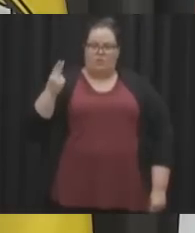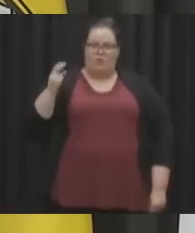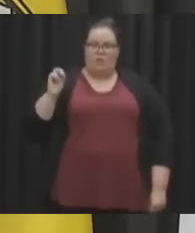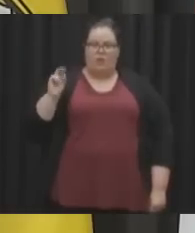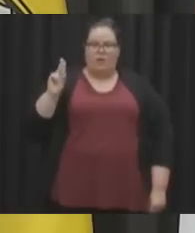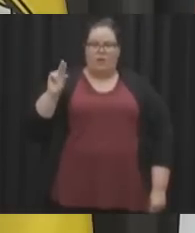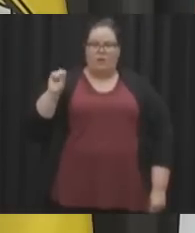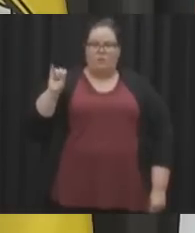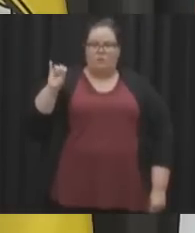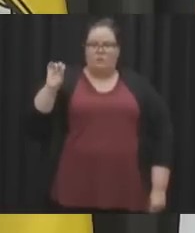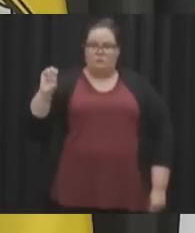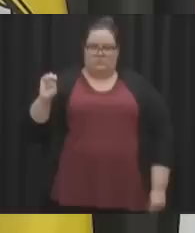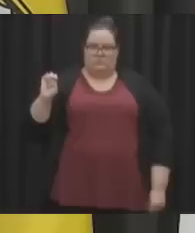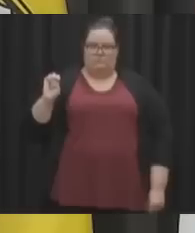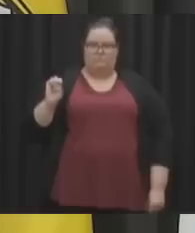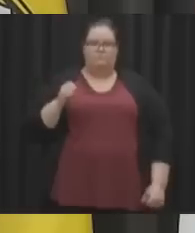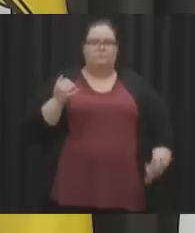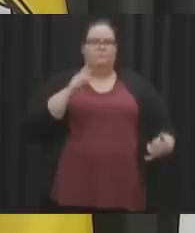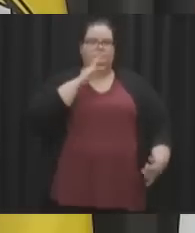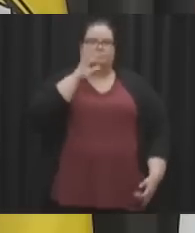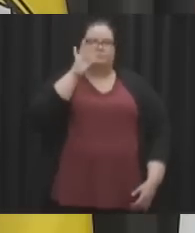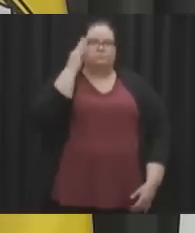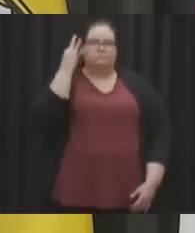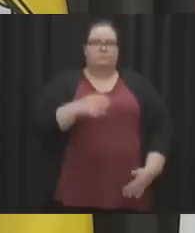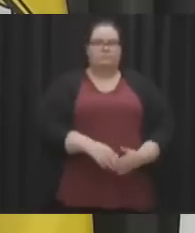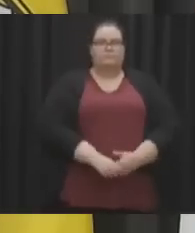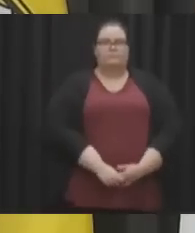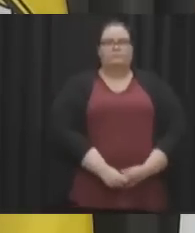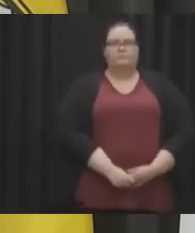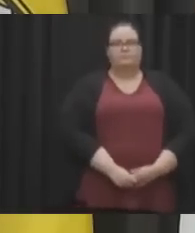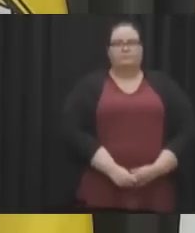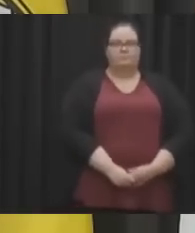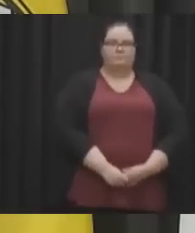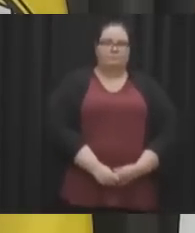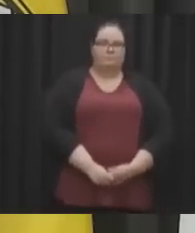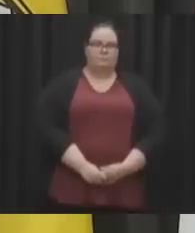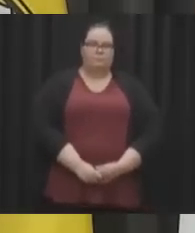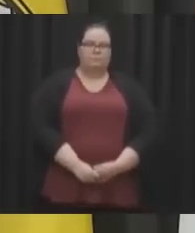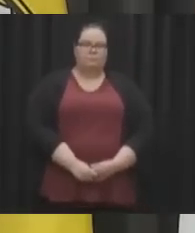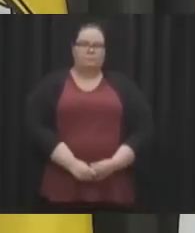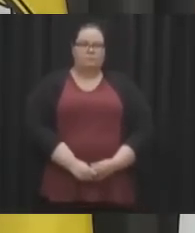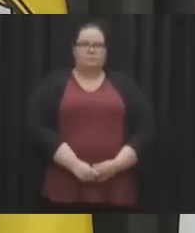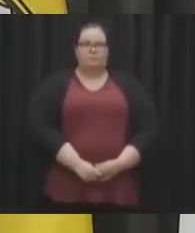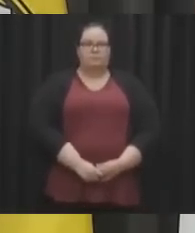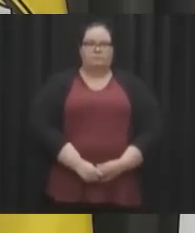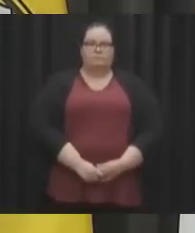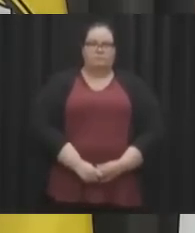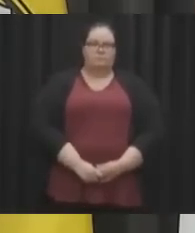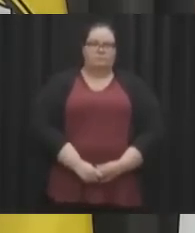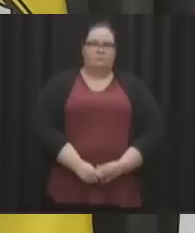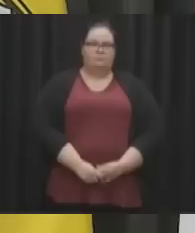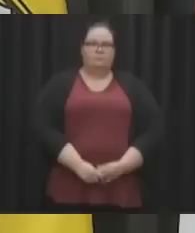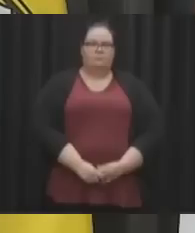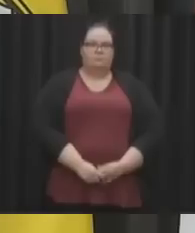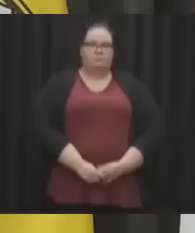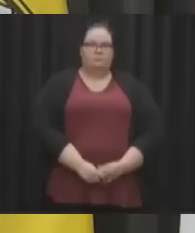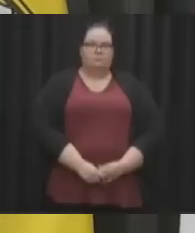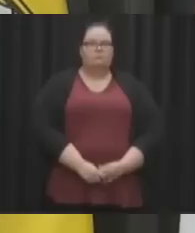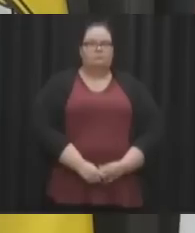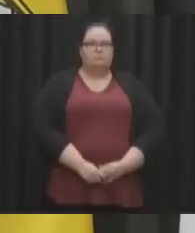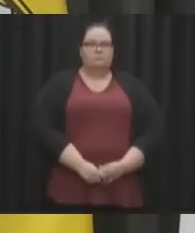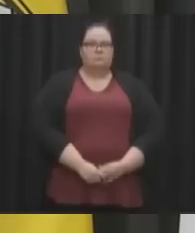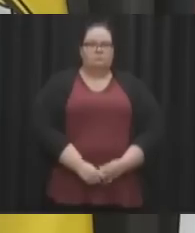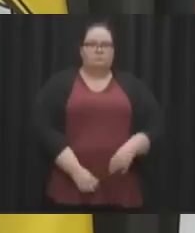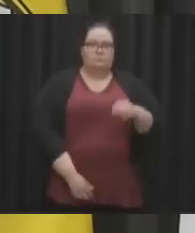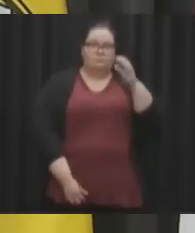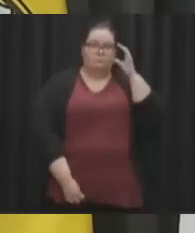pour l'éducation de leurs enfants. So I know that folks in public, the parents and everyone involved in the school communities are waiting anxiously to